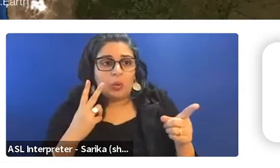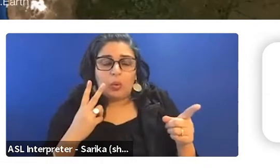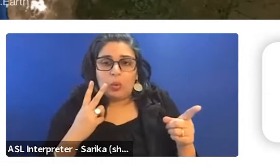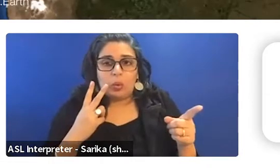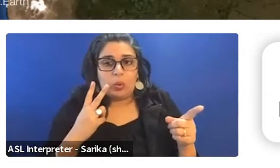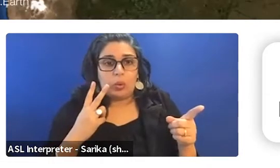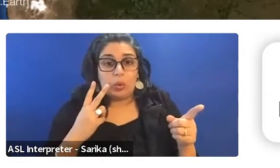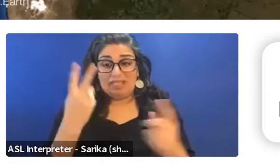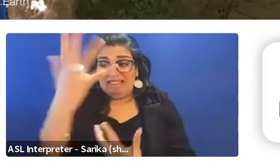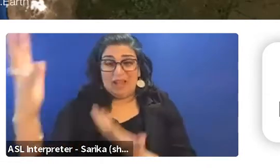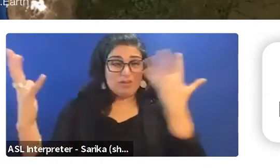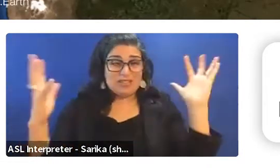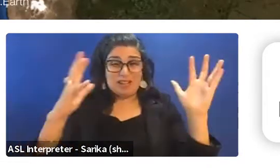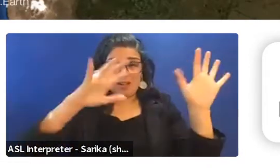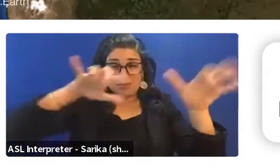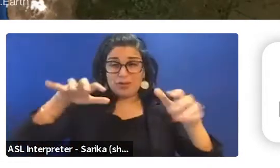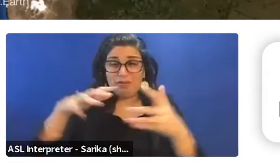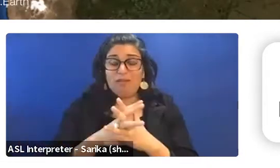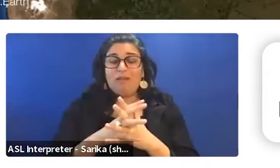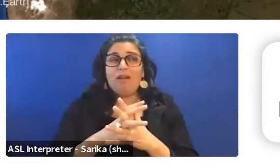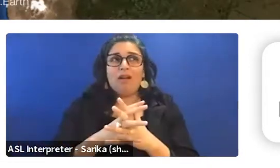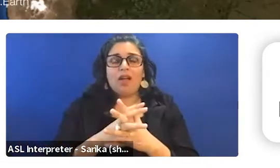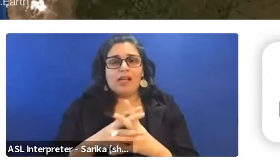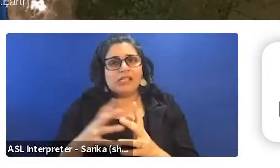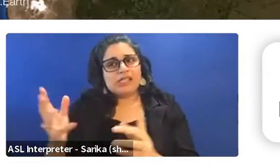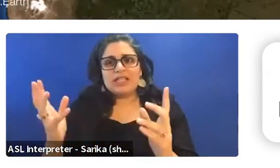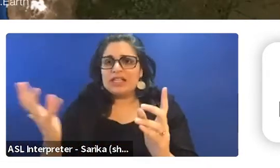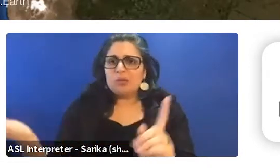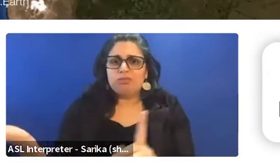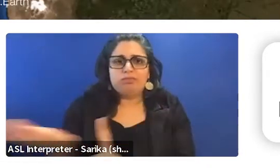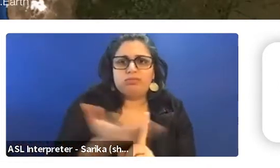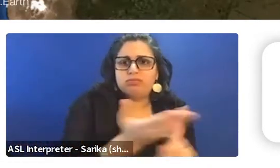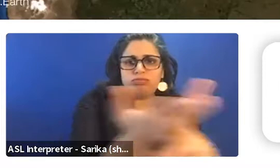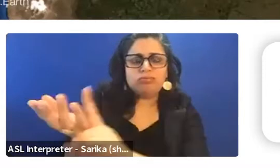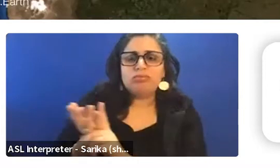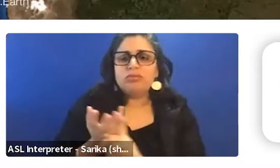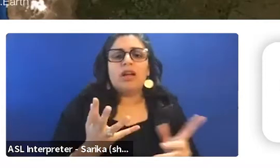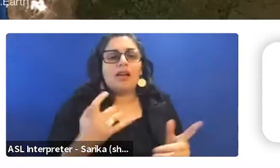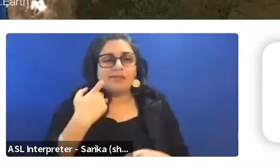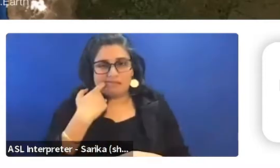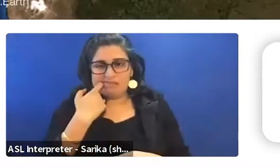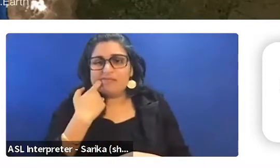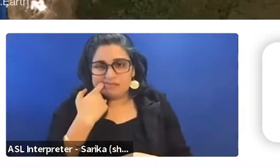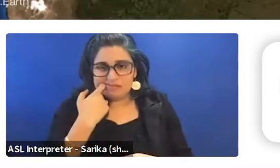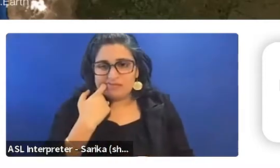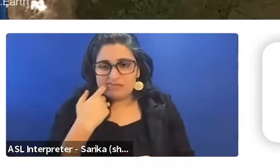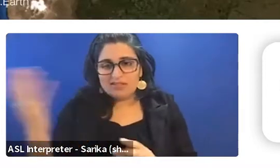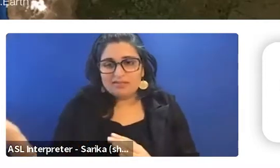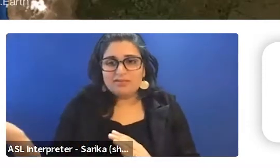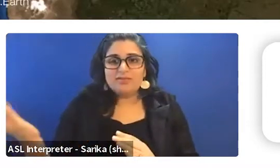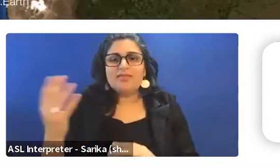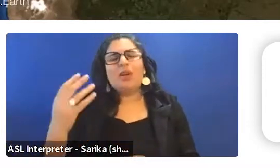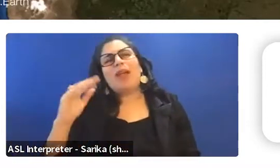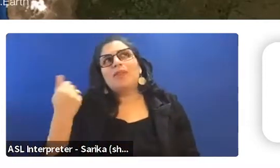really quickly. So deforestation started to happen in the Amazon relatively recently in around the 70s, when the Brazilian